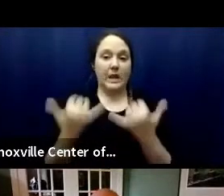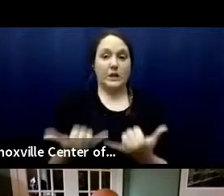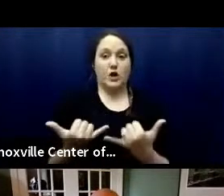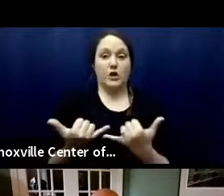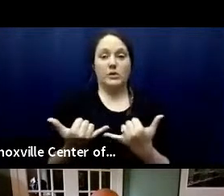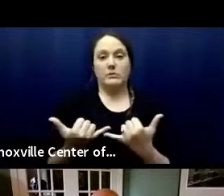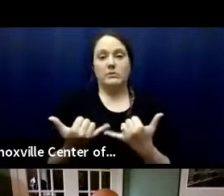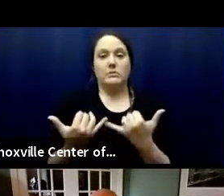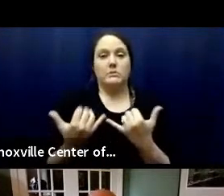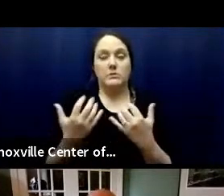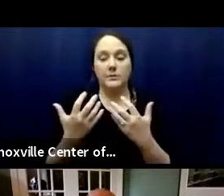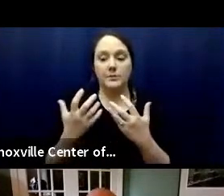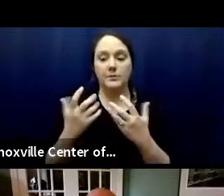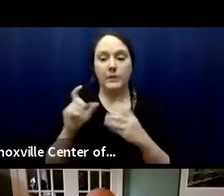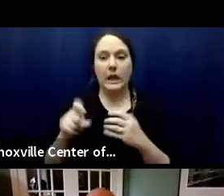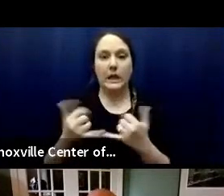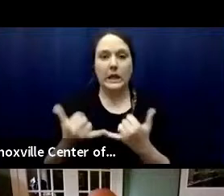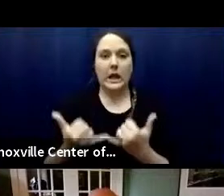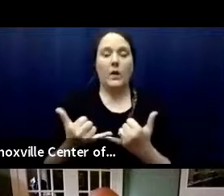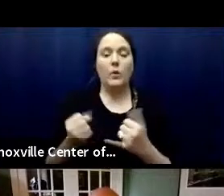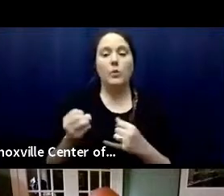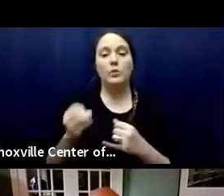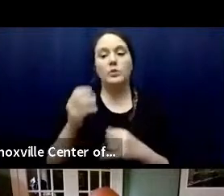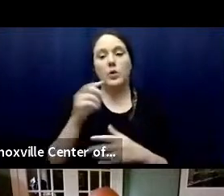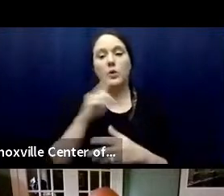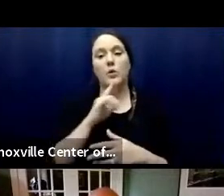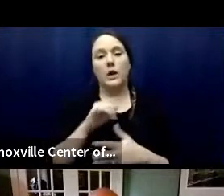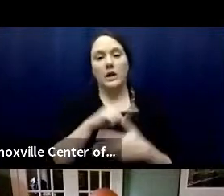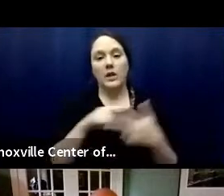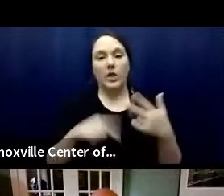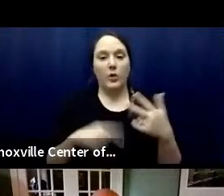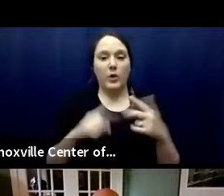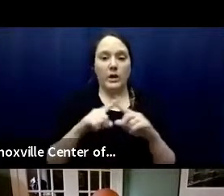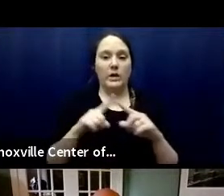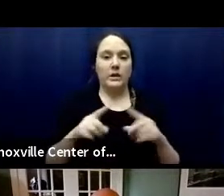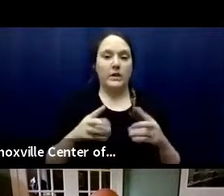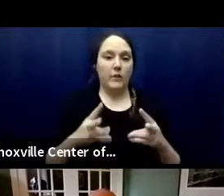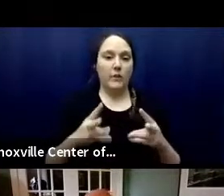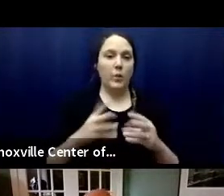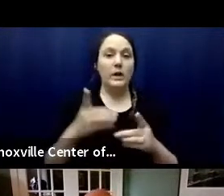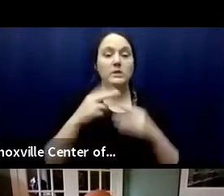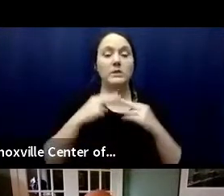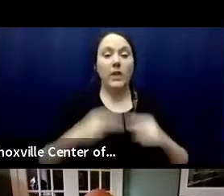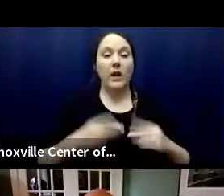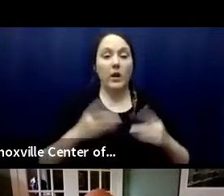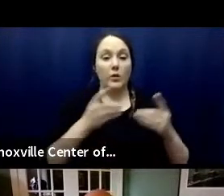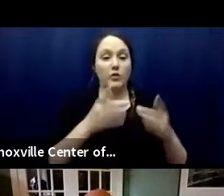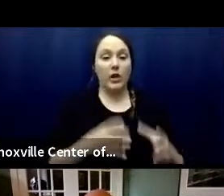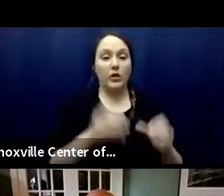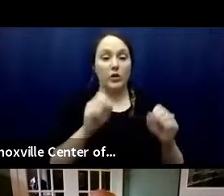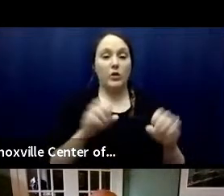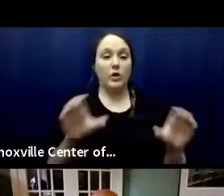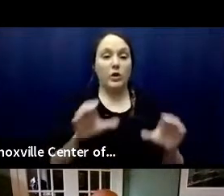immediate. So those are essentially the three methods that the health director has at her disposal. As far